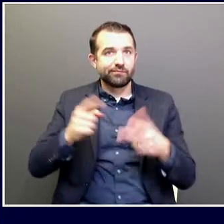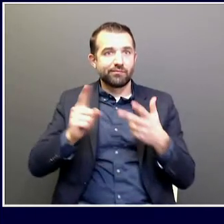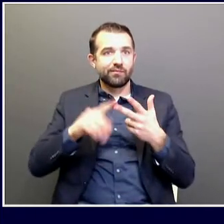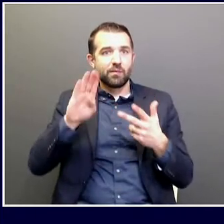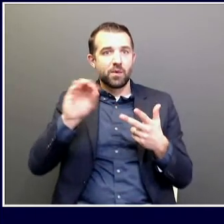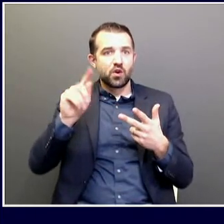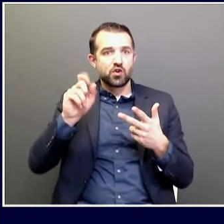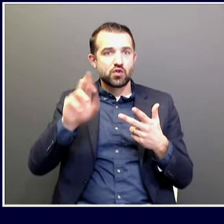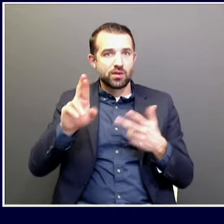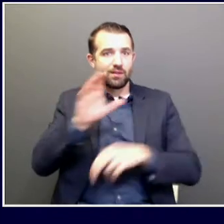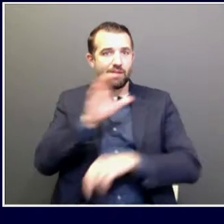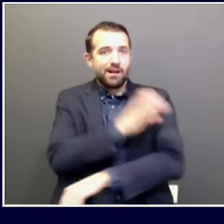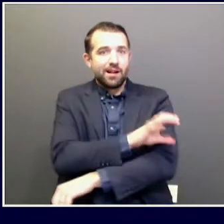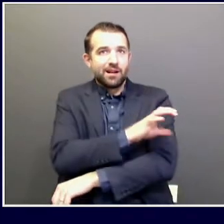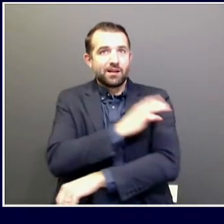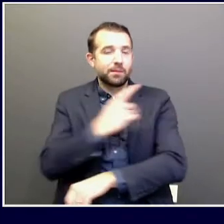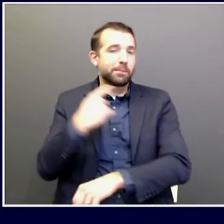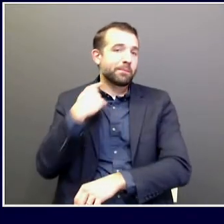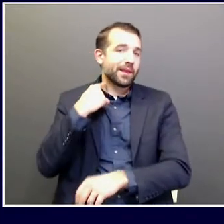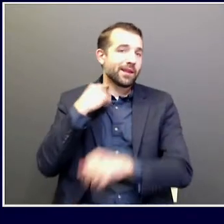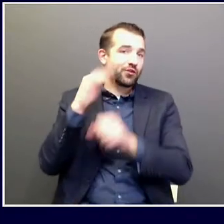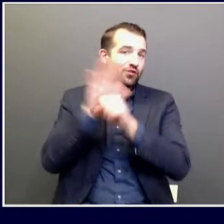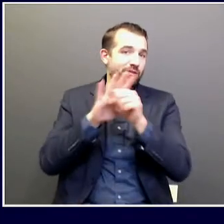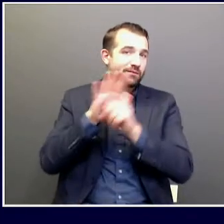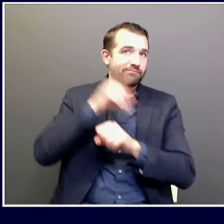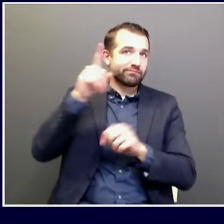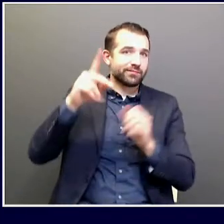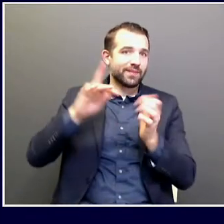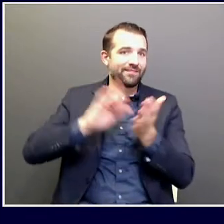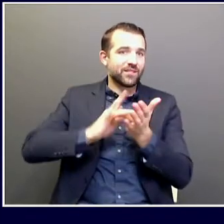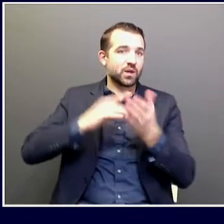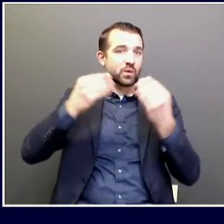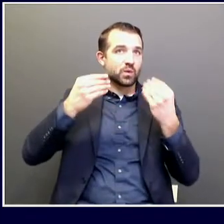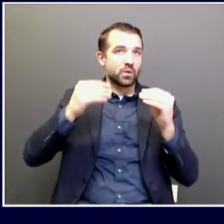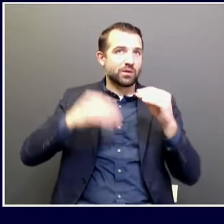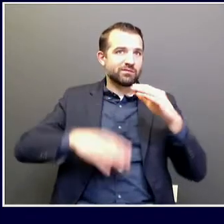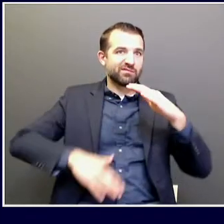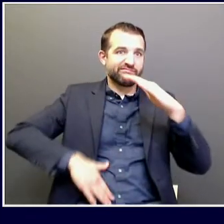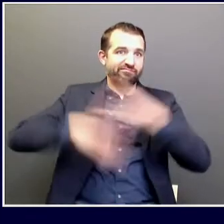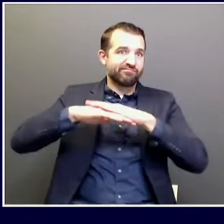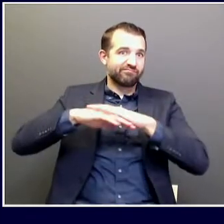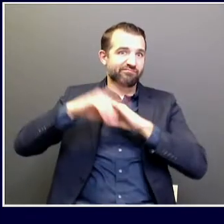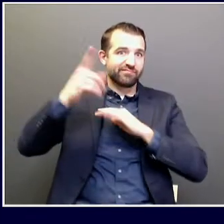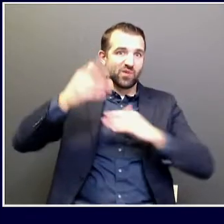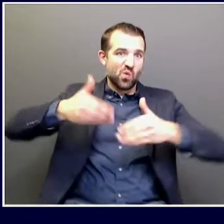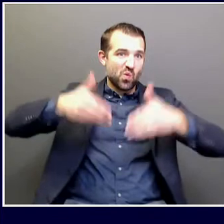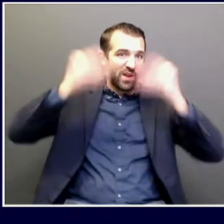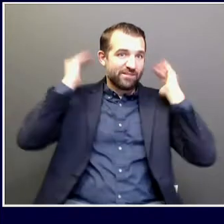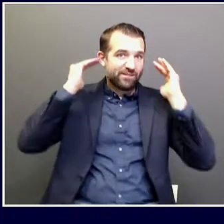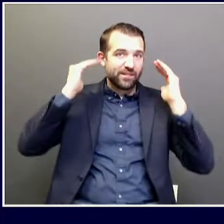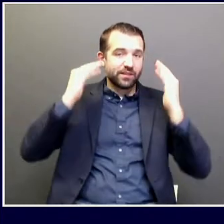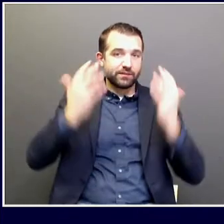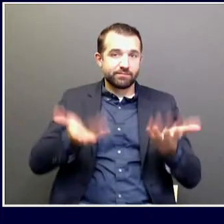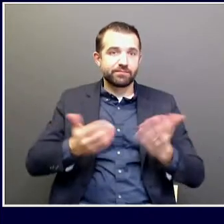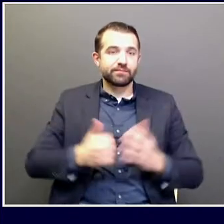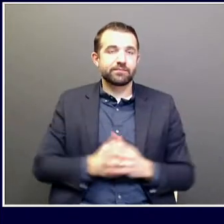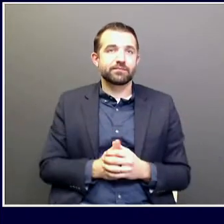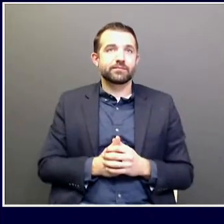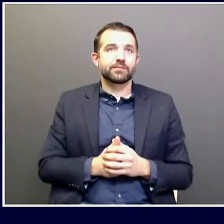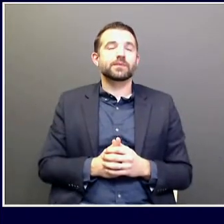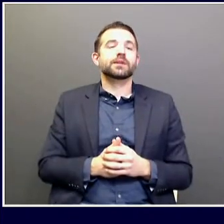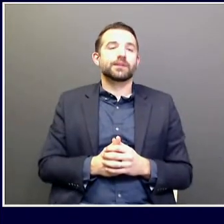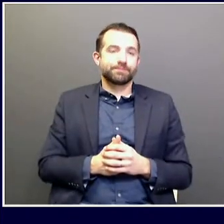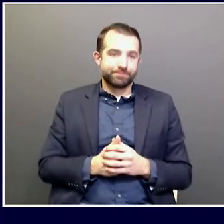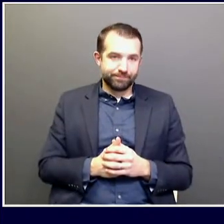of the pharmacies in this area that are saying that they're overwhelmed? Yep, I can start there too. All of